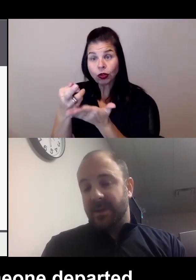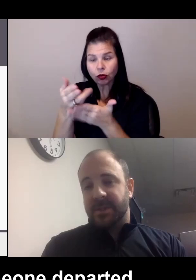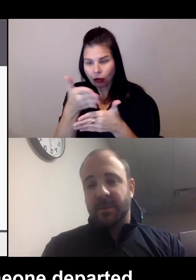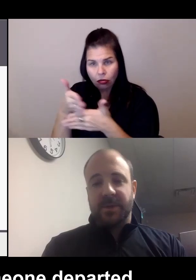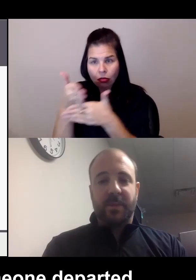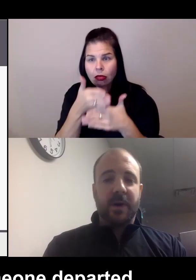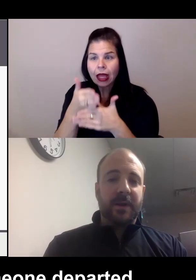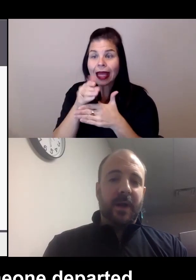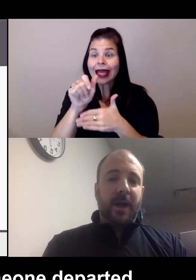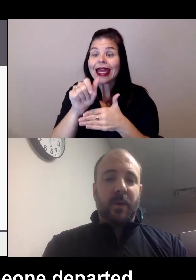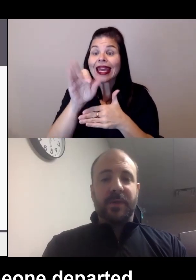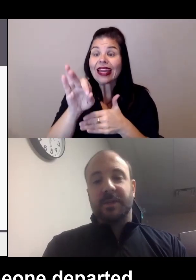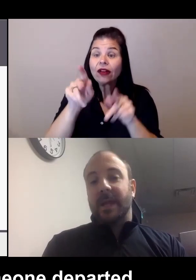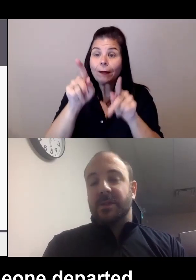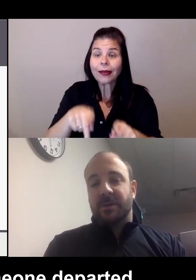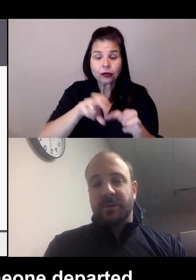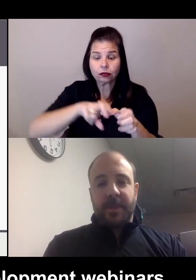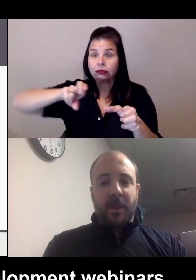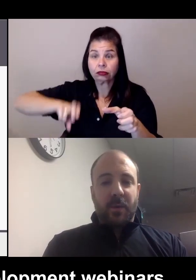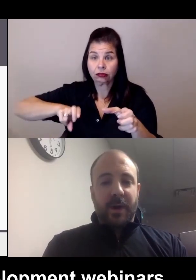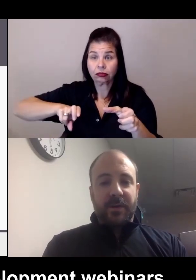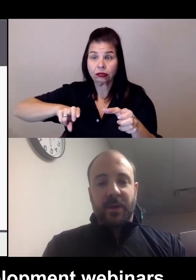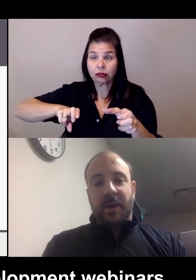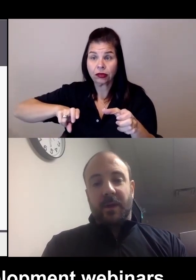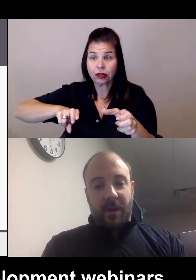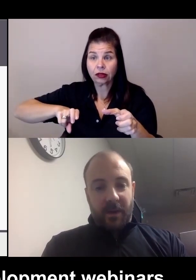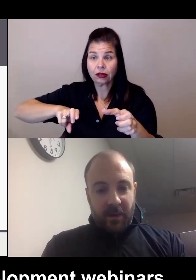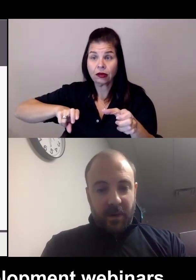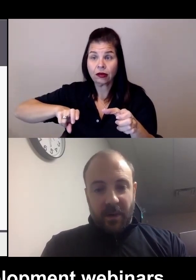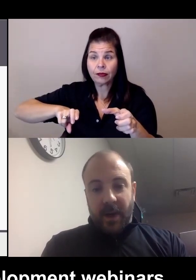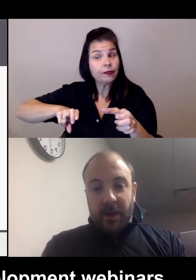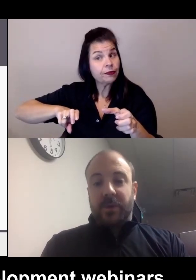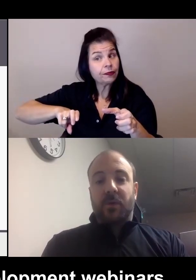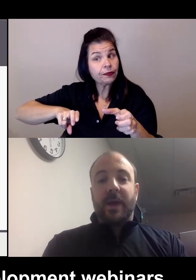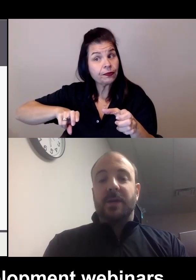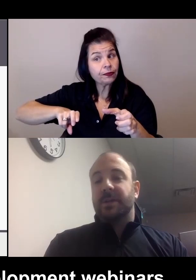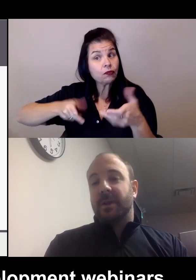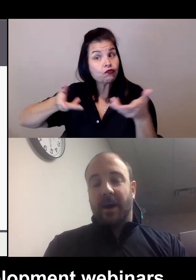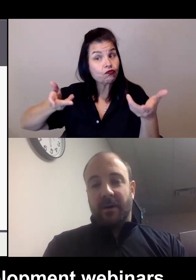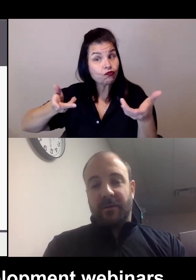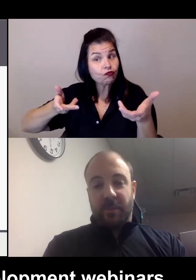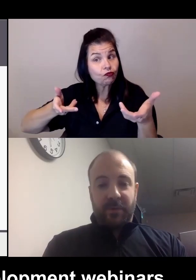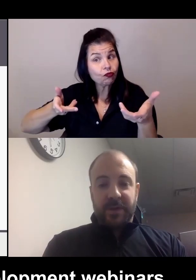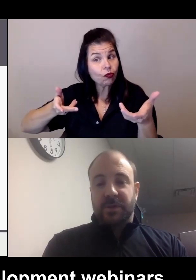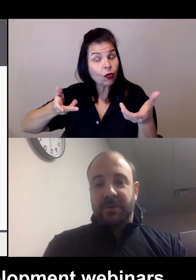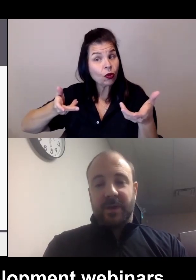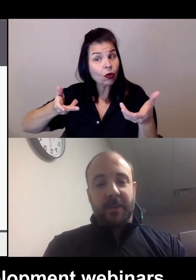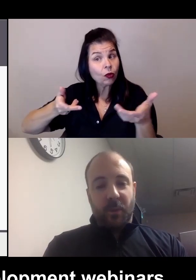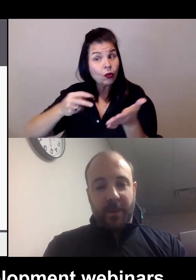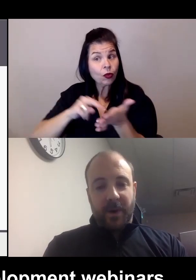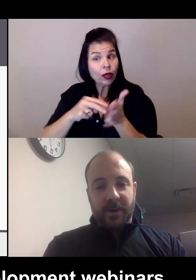in the event that someone departed. And what this led to was the creation of